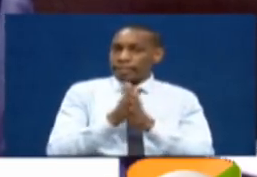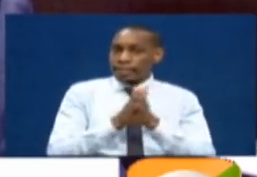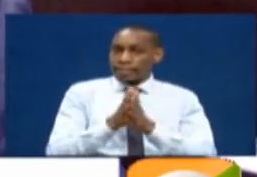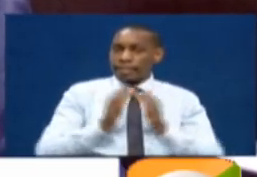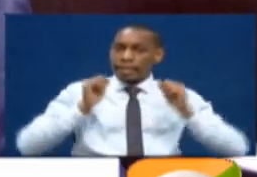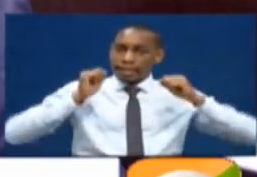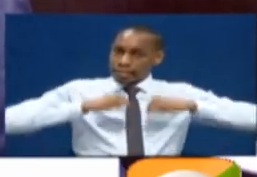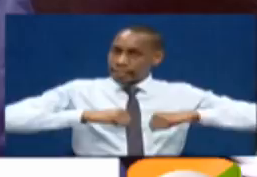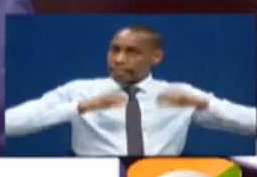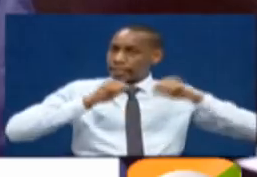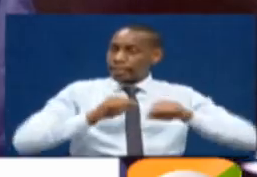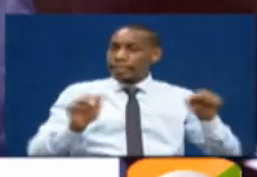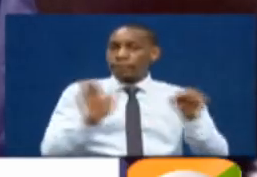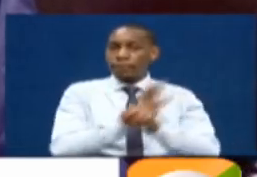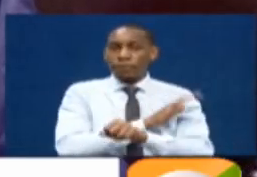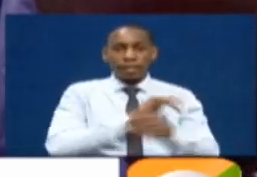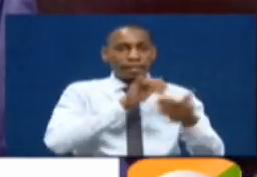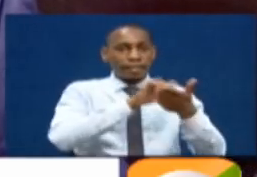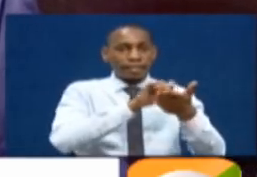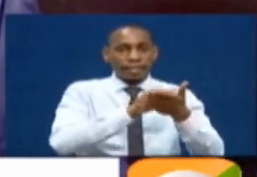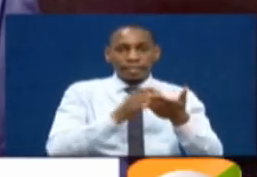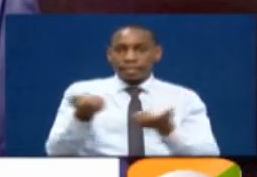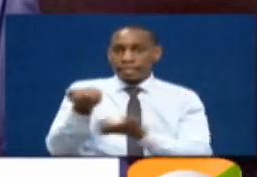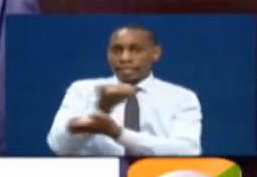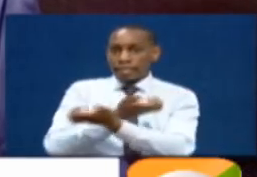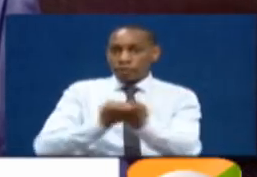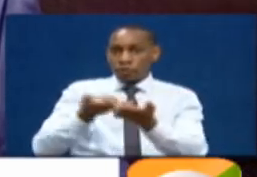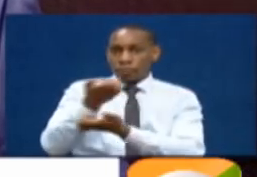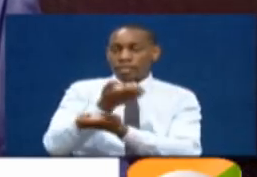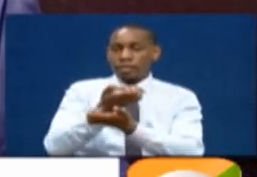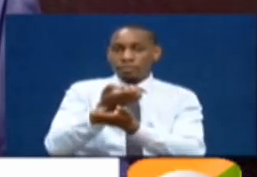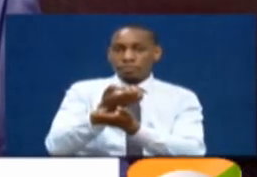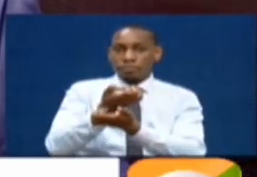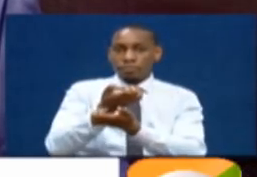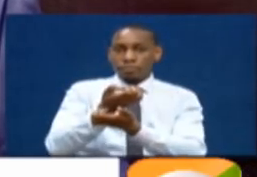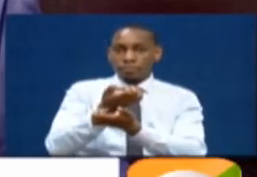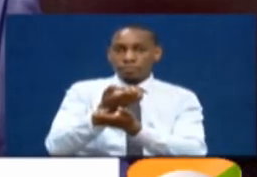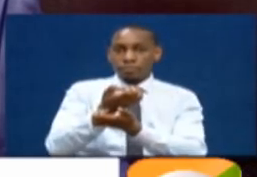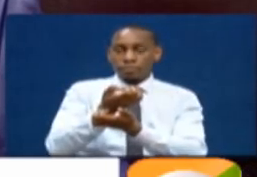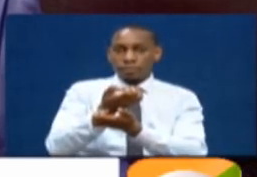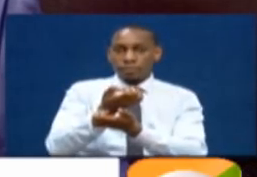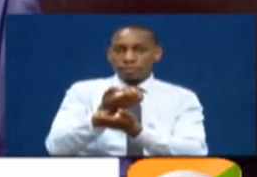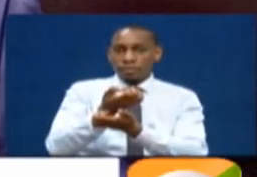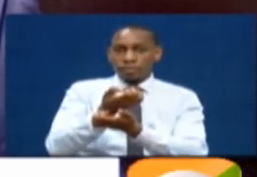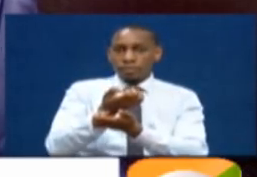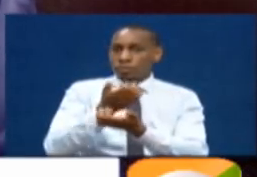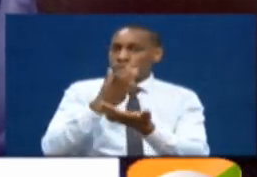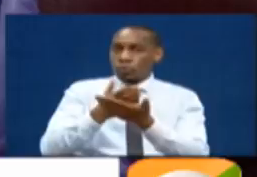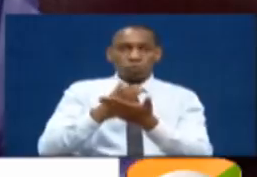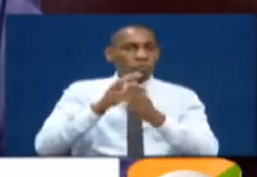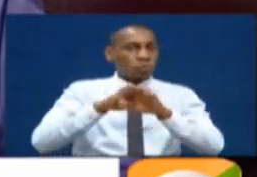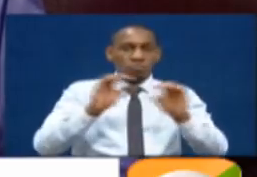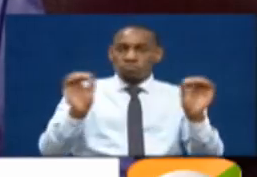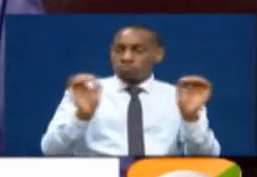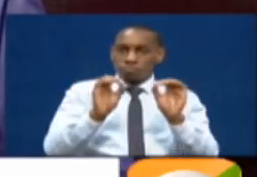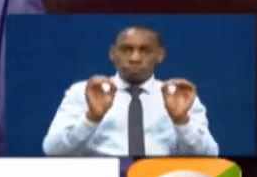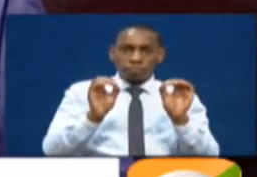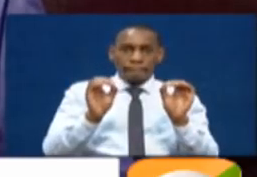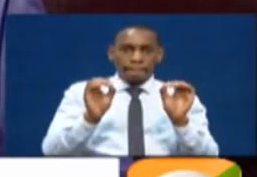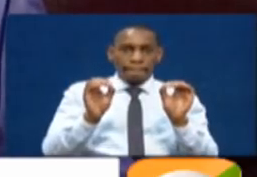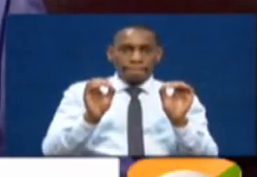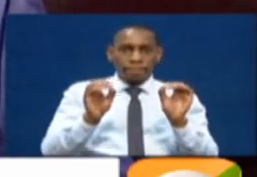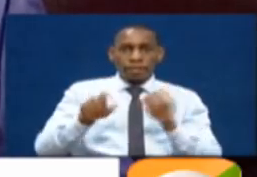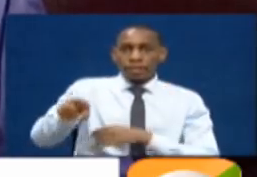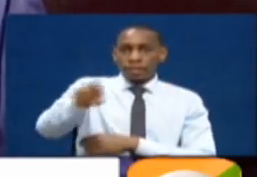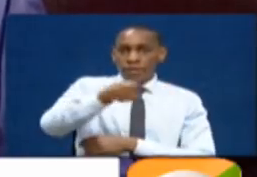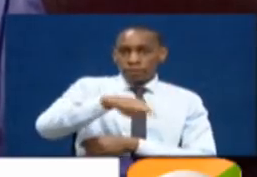that our economic fundamentals leave a lot to be desired. In fact, really, I mean,